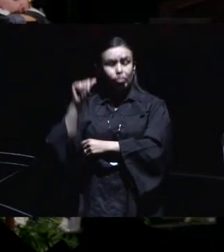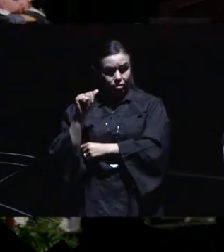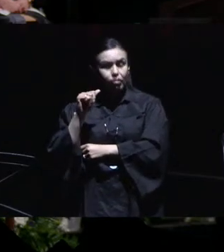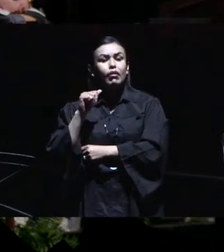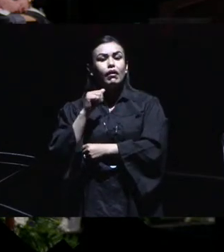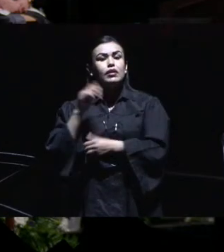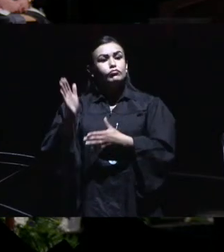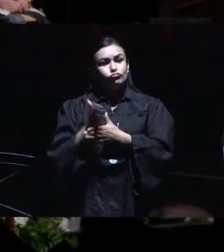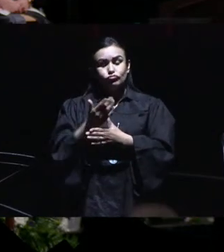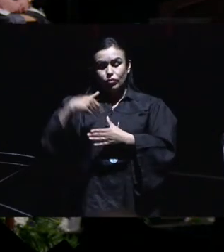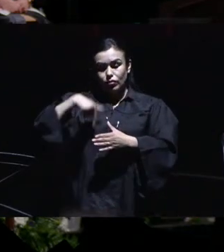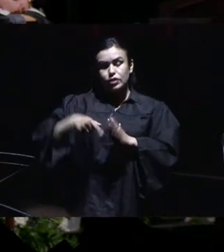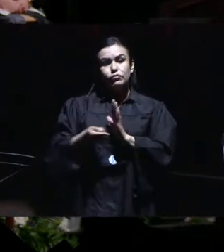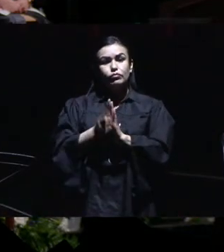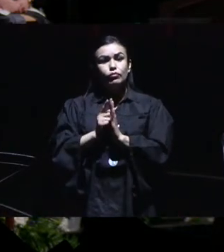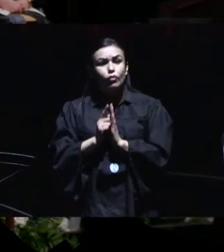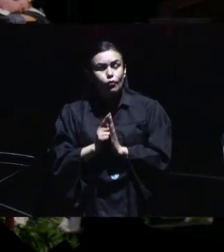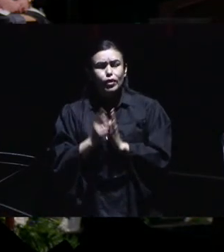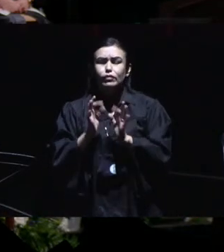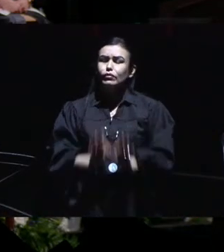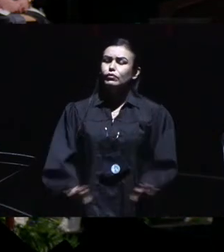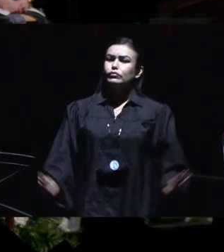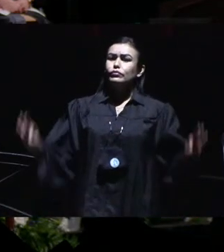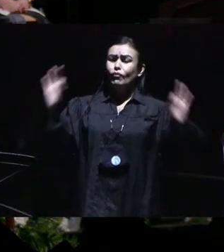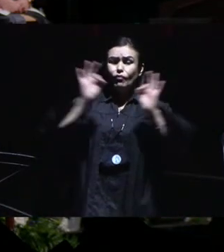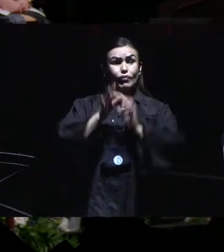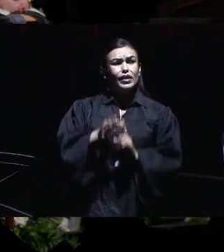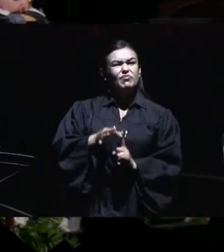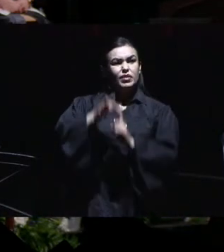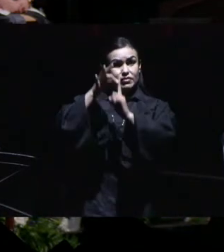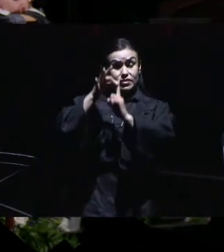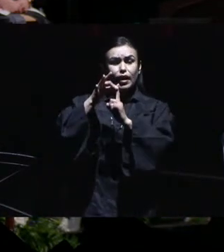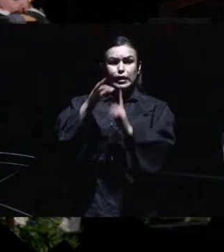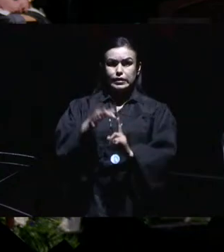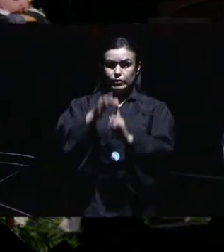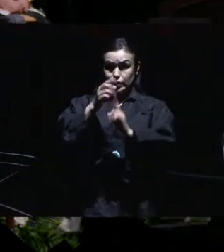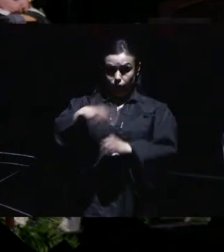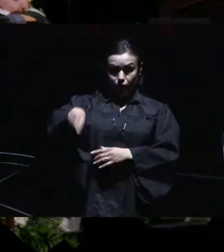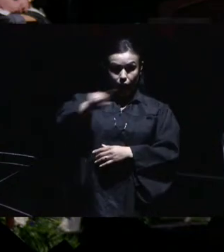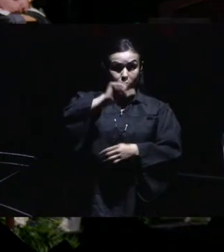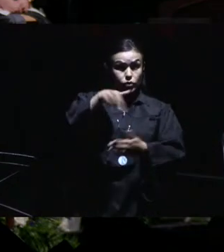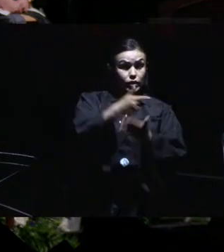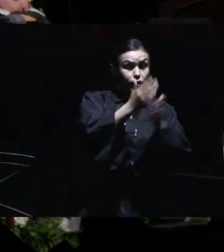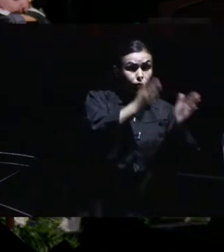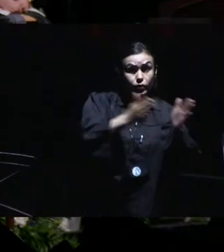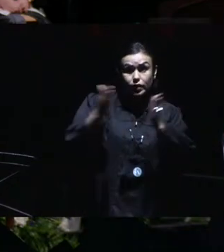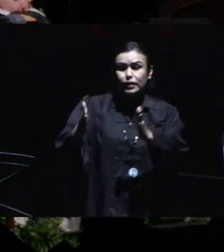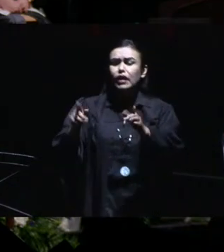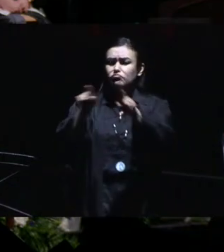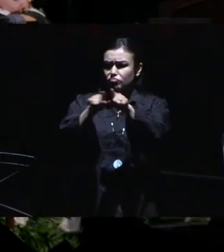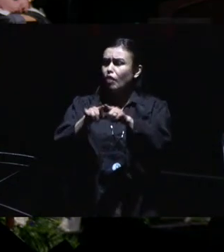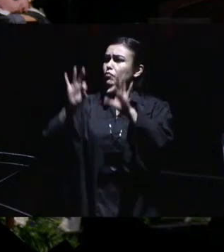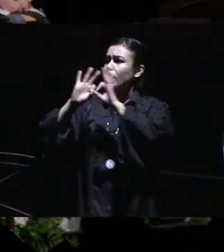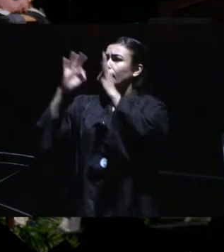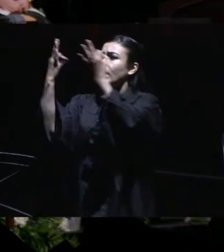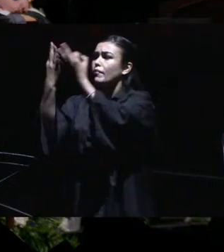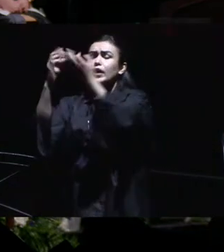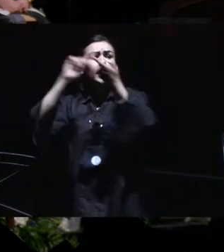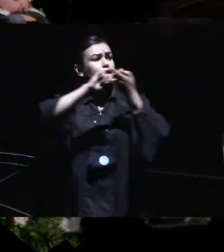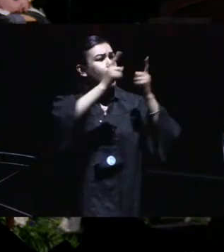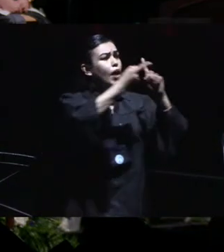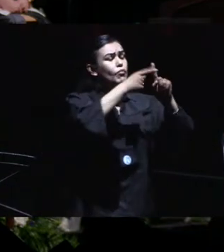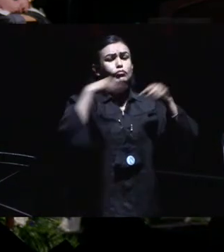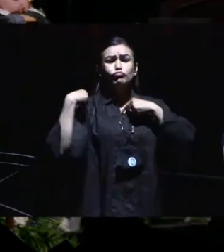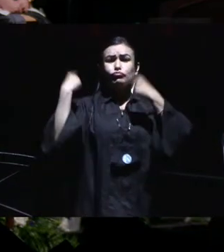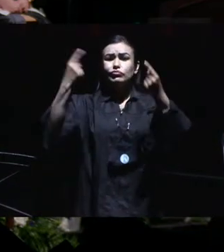compartir con ustedes este momento tan especial, sobre todo para los graduandos, pero también para sus familias y amigos que los han